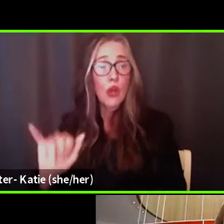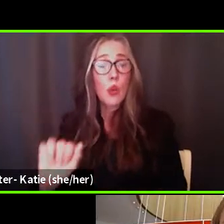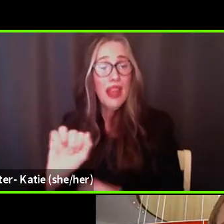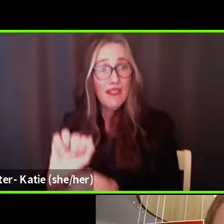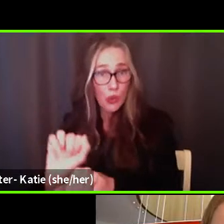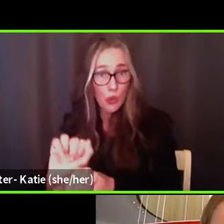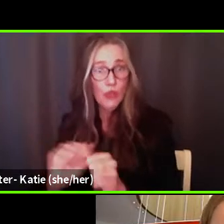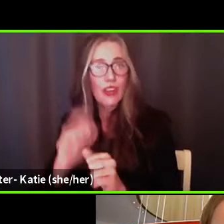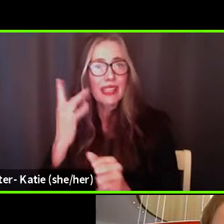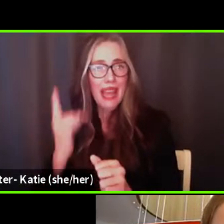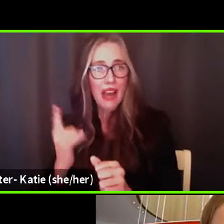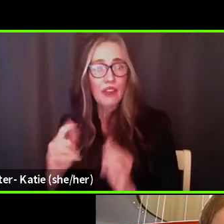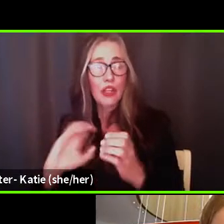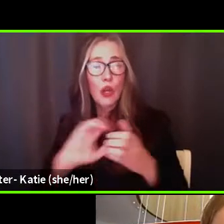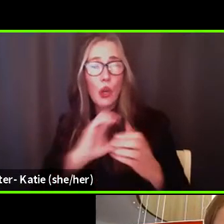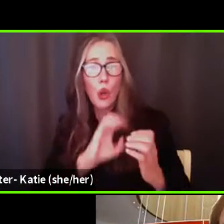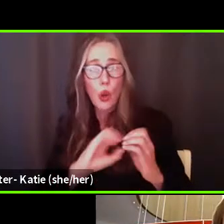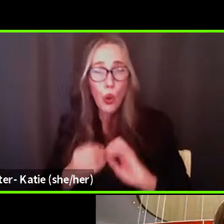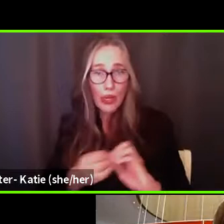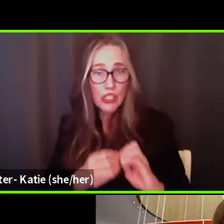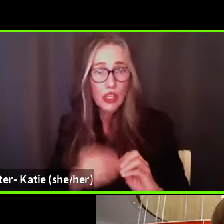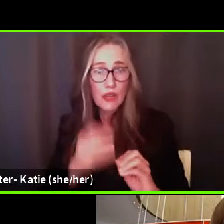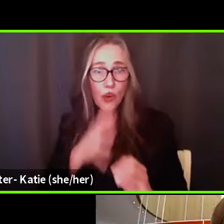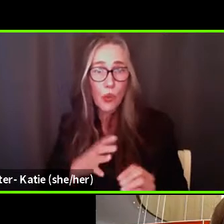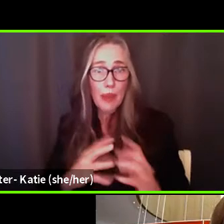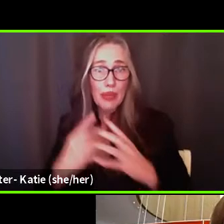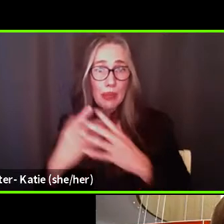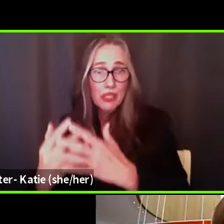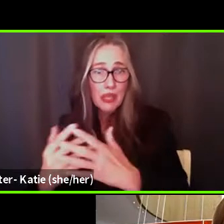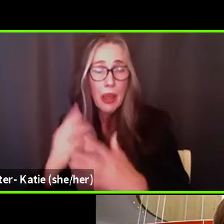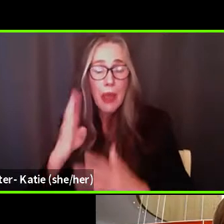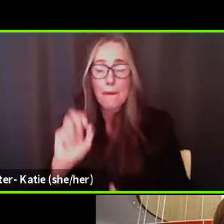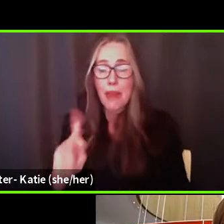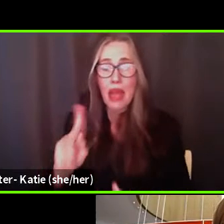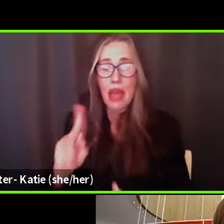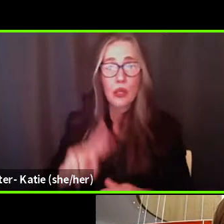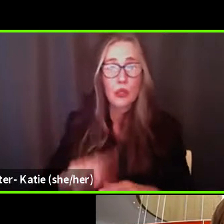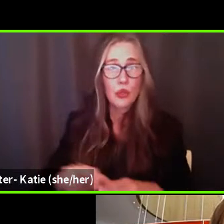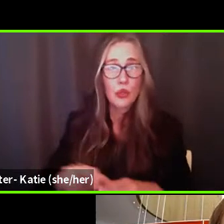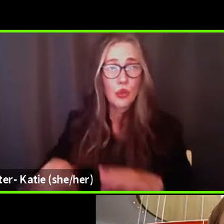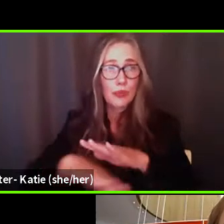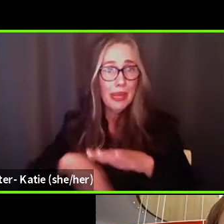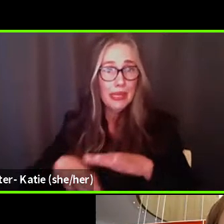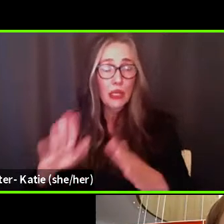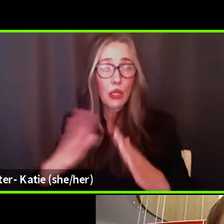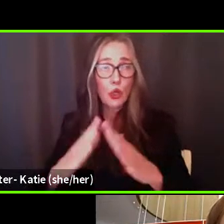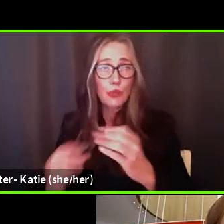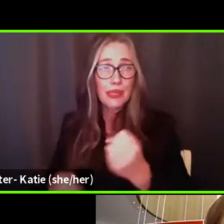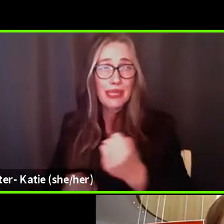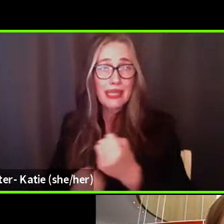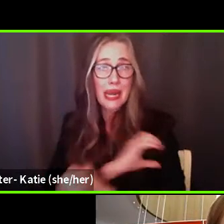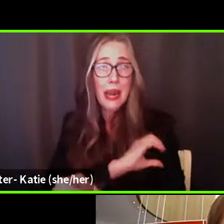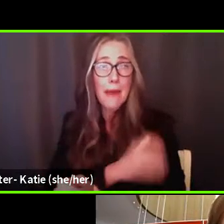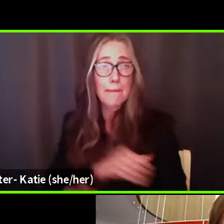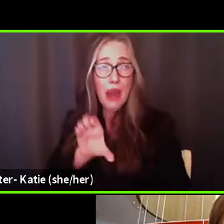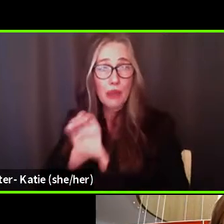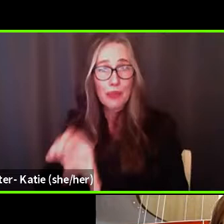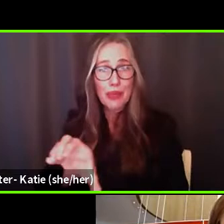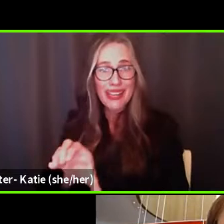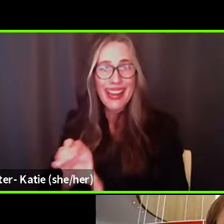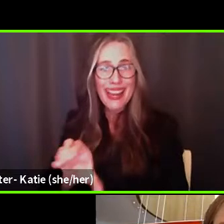california coalition for women's prisoners back to the basics community empowerment and the ever brilliant cynthia